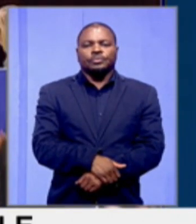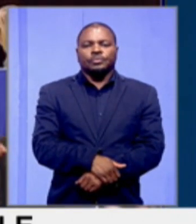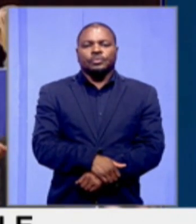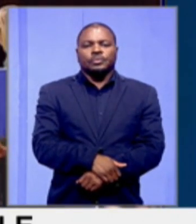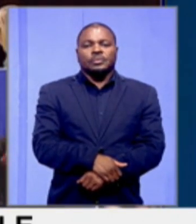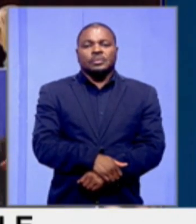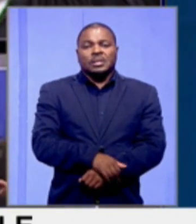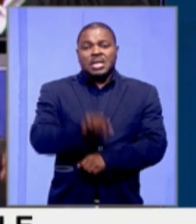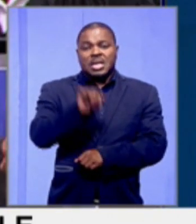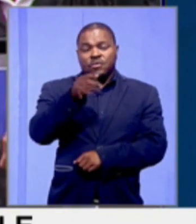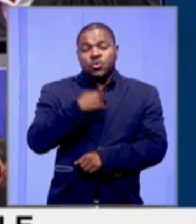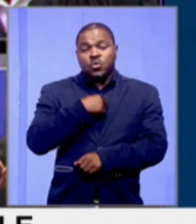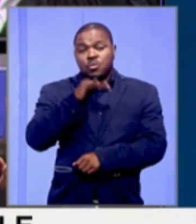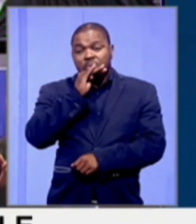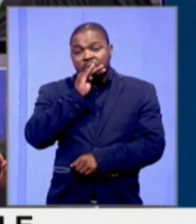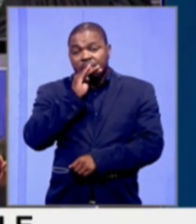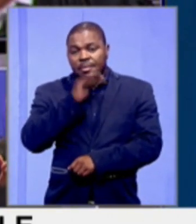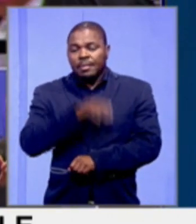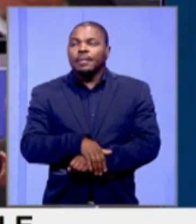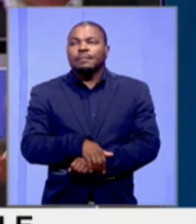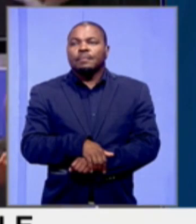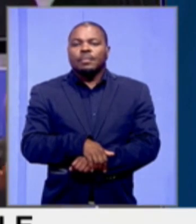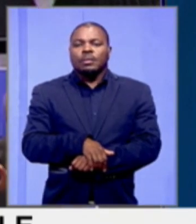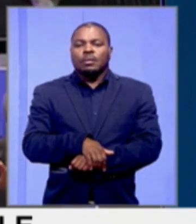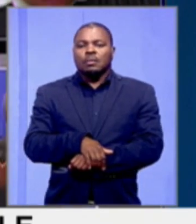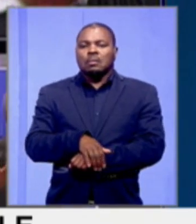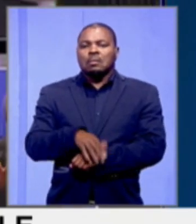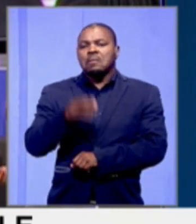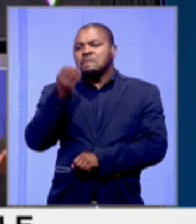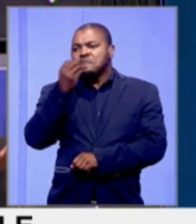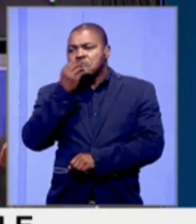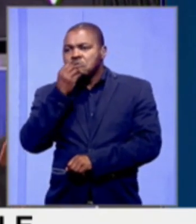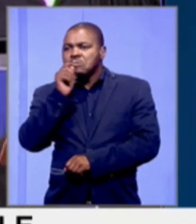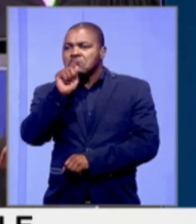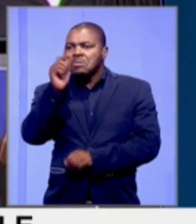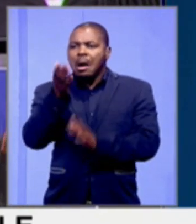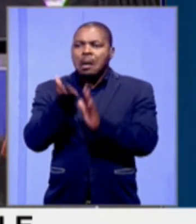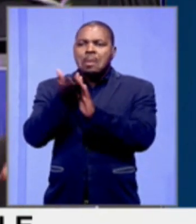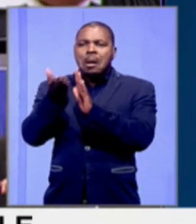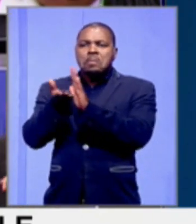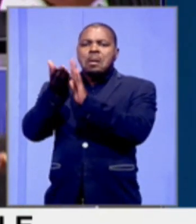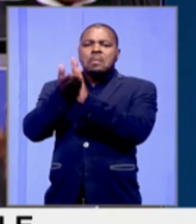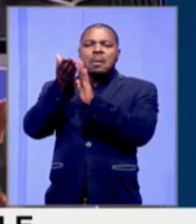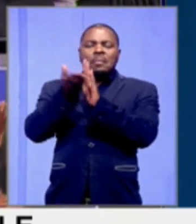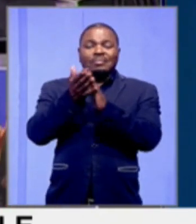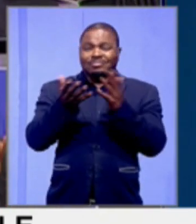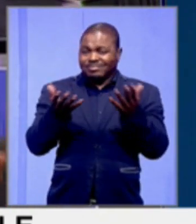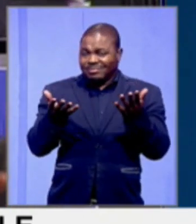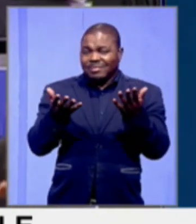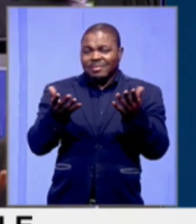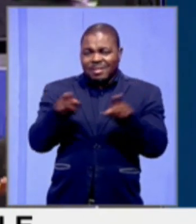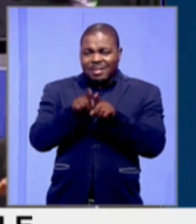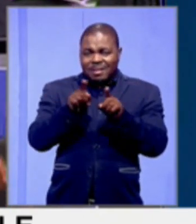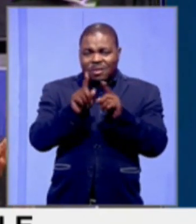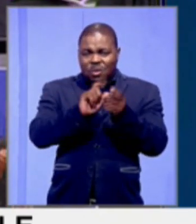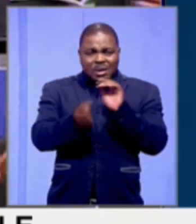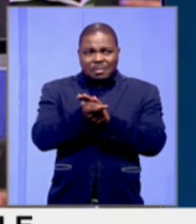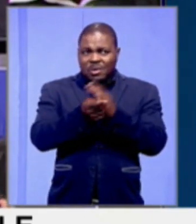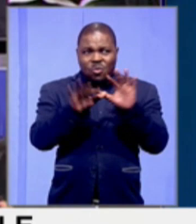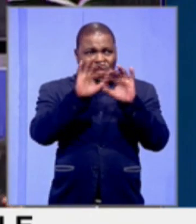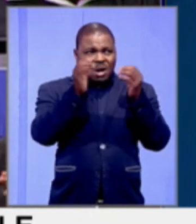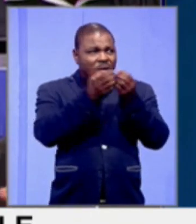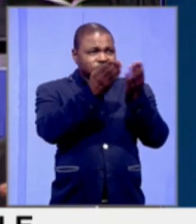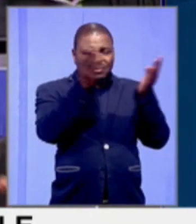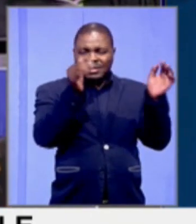But if you talk about rising food prices, it's actually what is happening throughout the